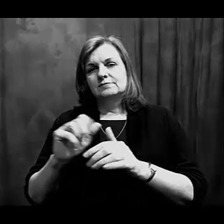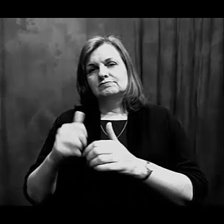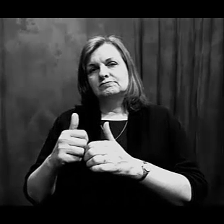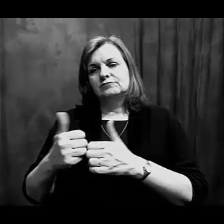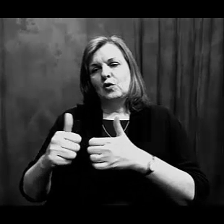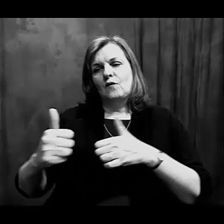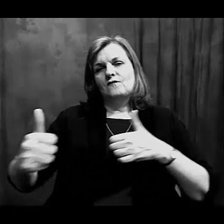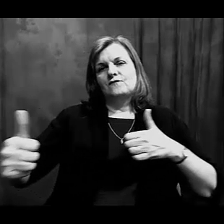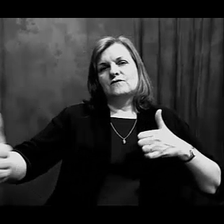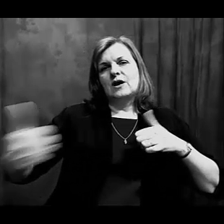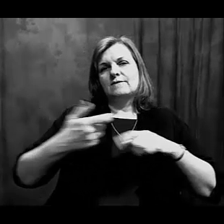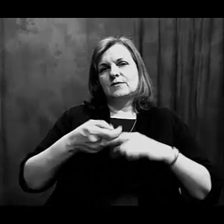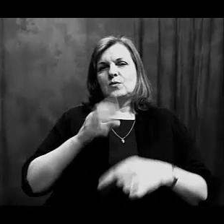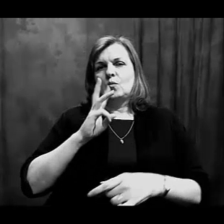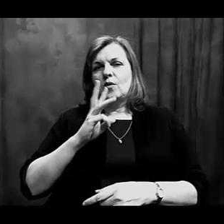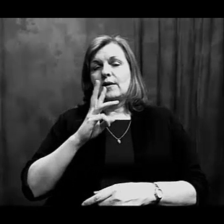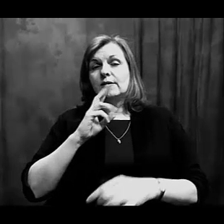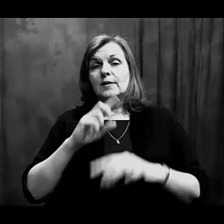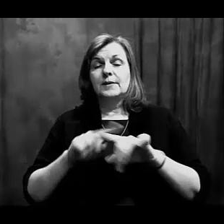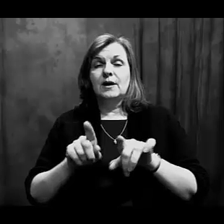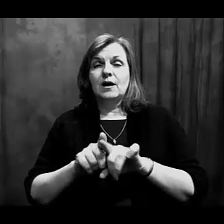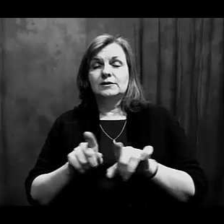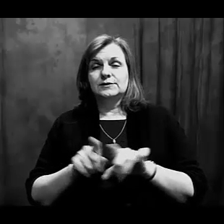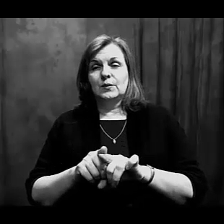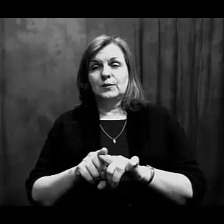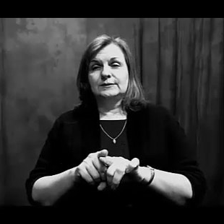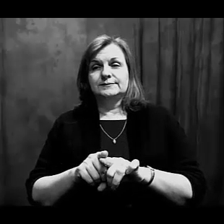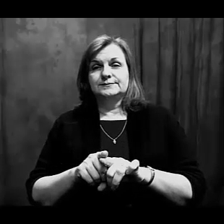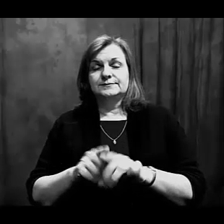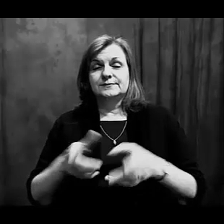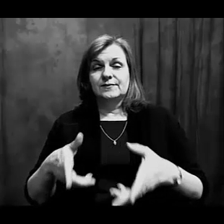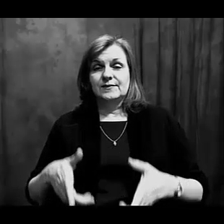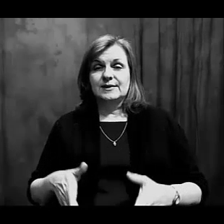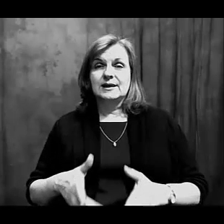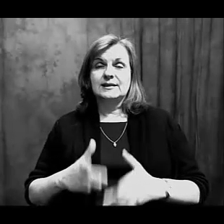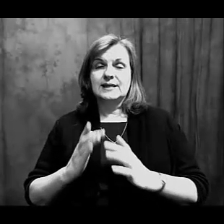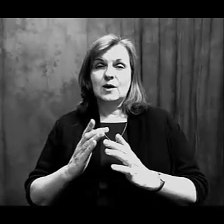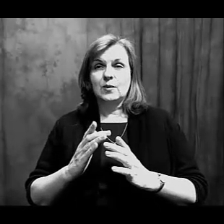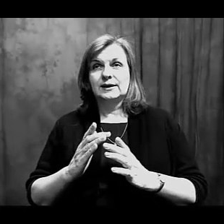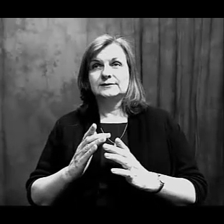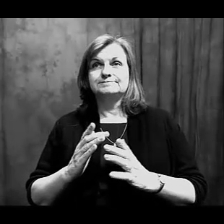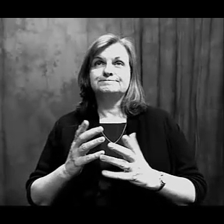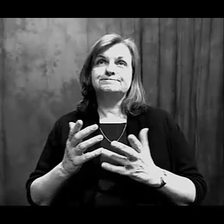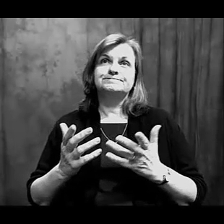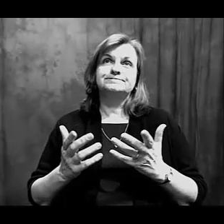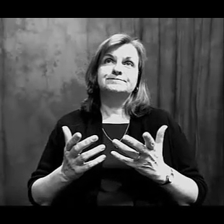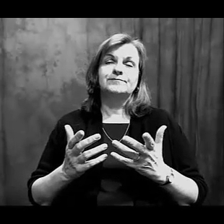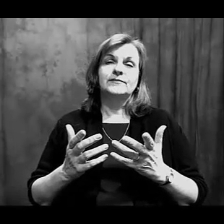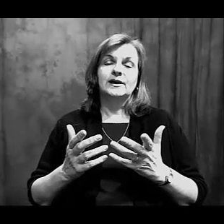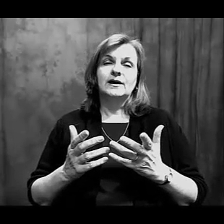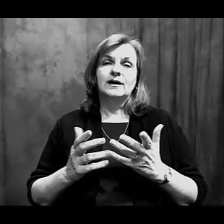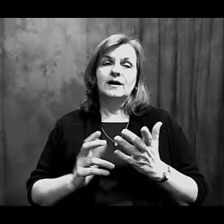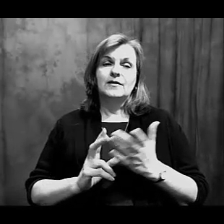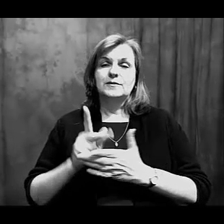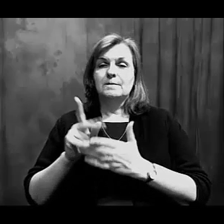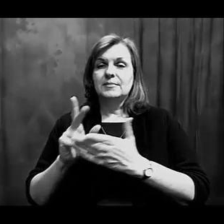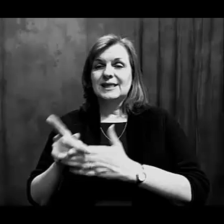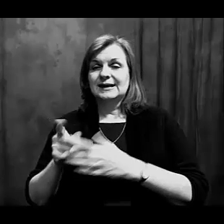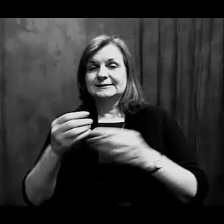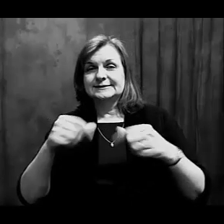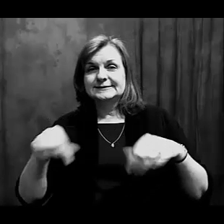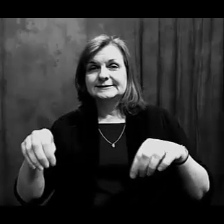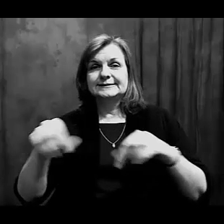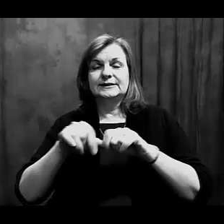even further away from the water, but also allowing a